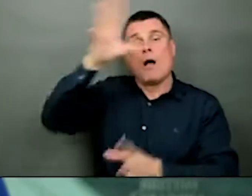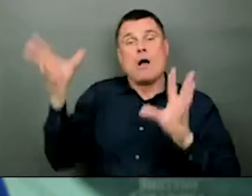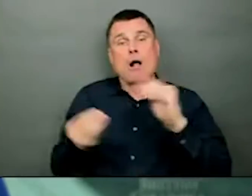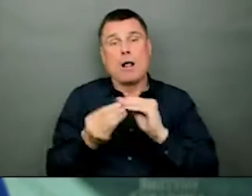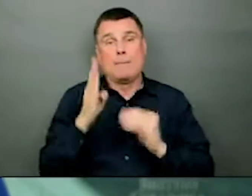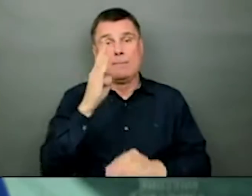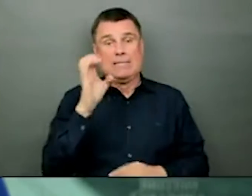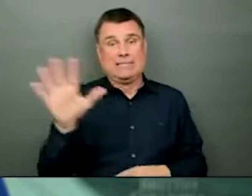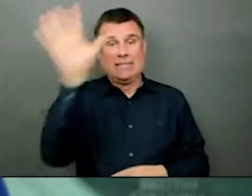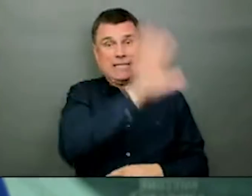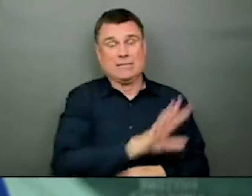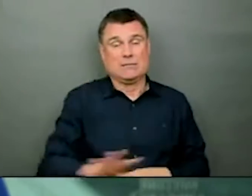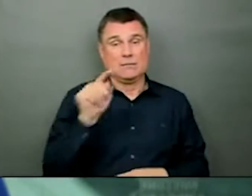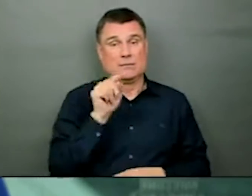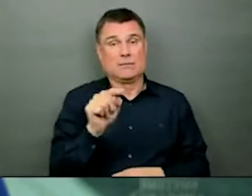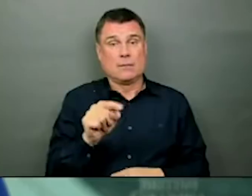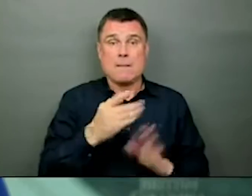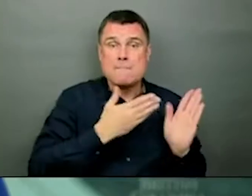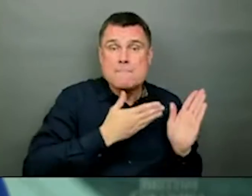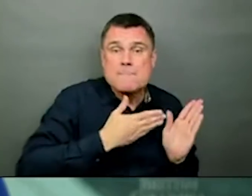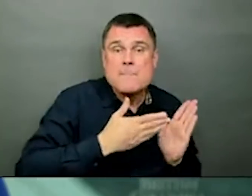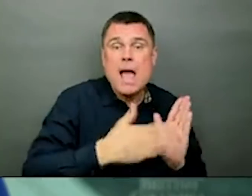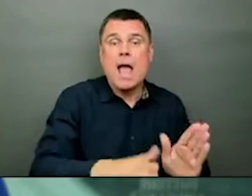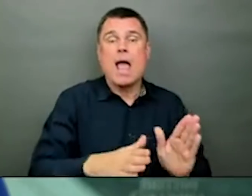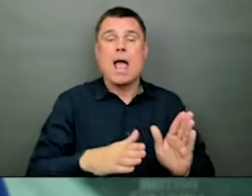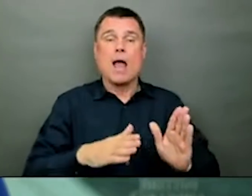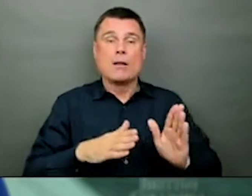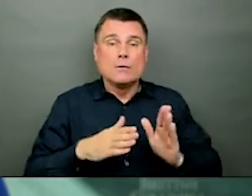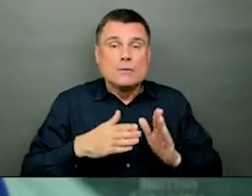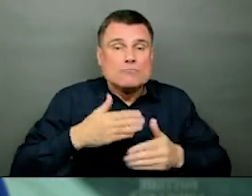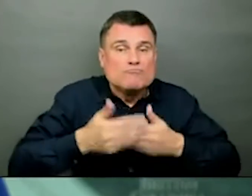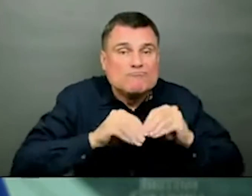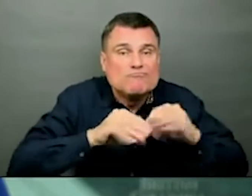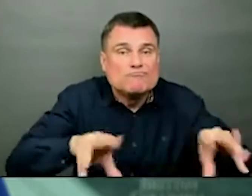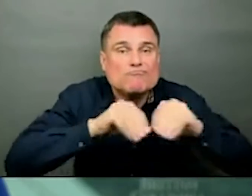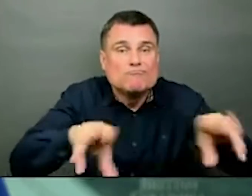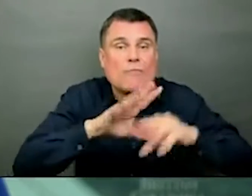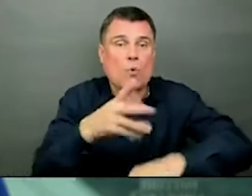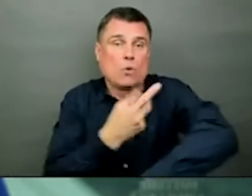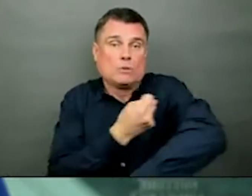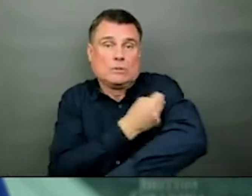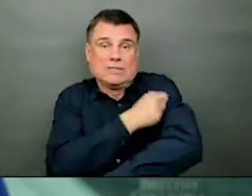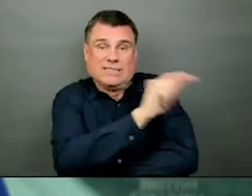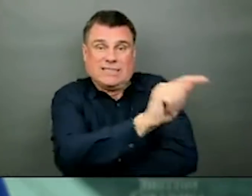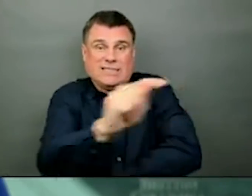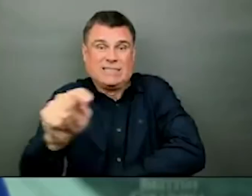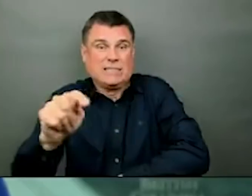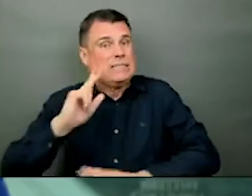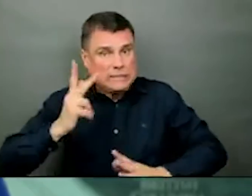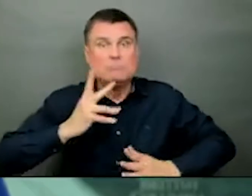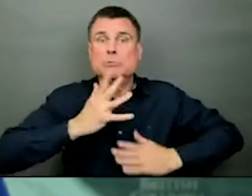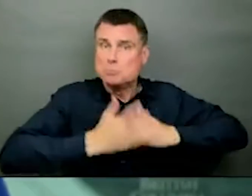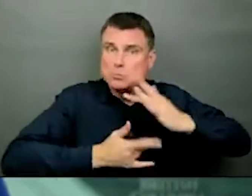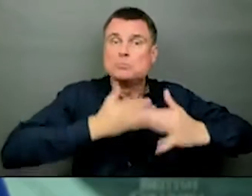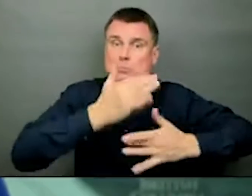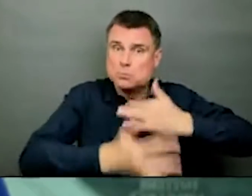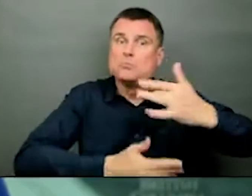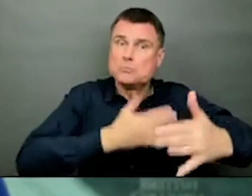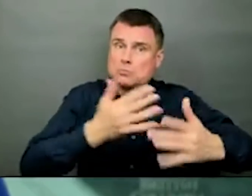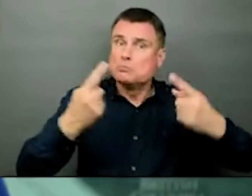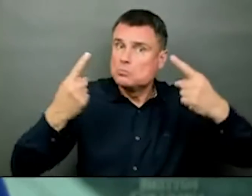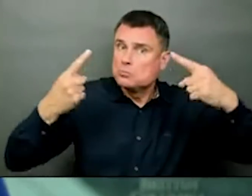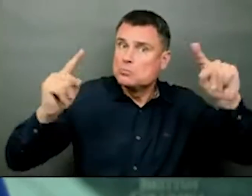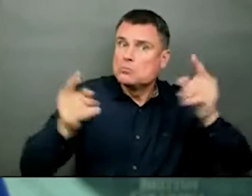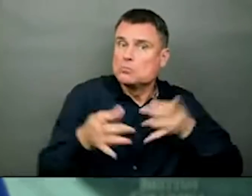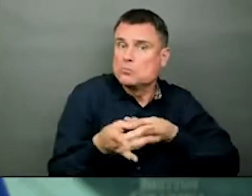Columbia, has been, I think, delivered at a very high level by our public health teams, and I wanted to publicly thank them for that.